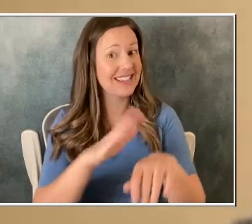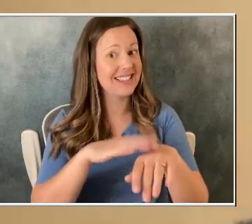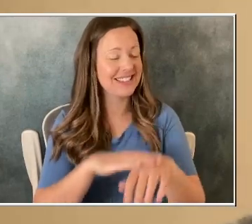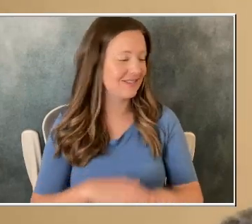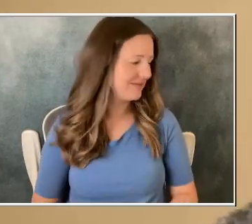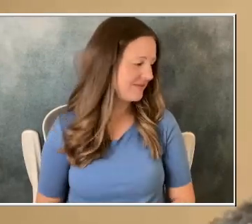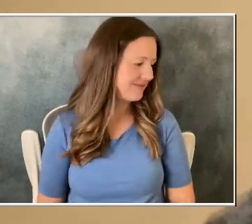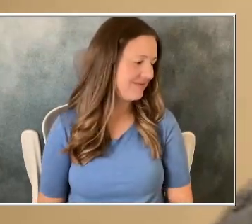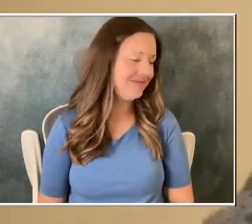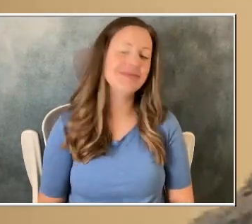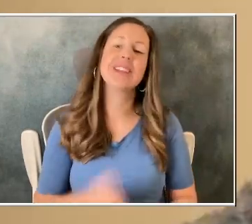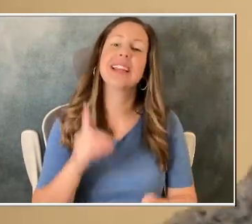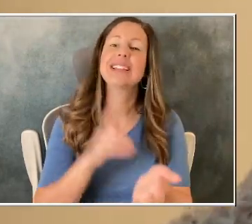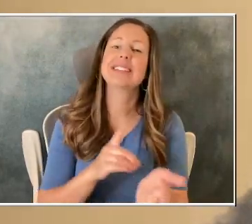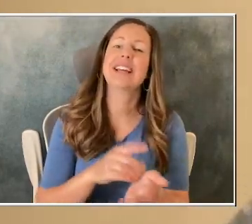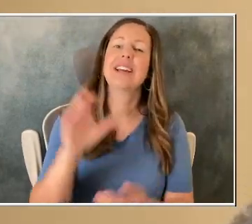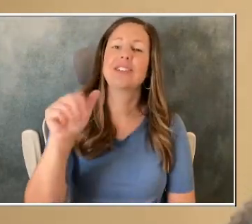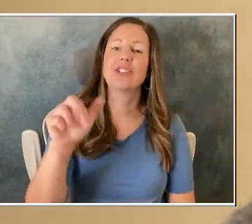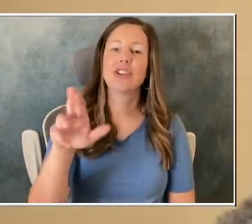Dr. Cardona's was